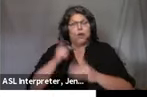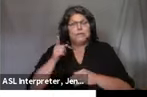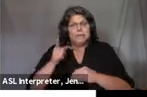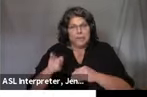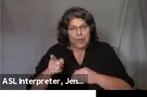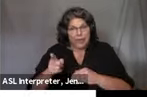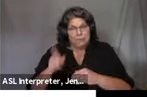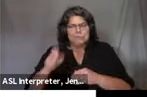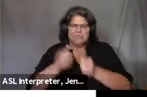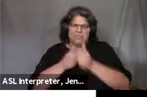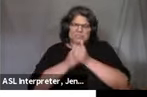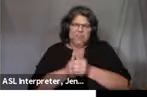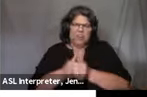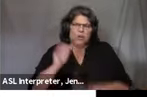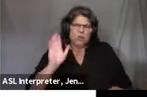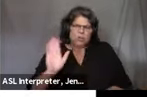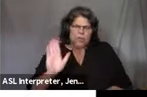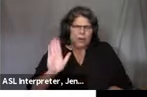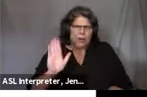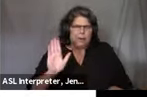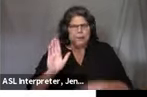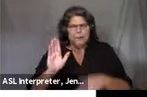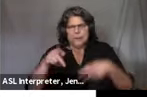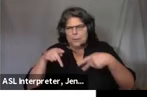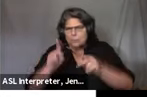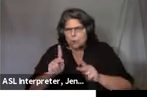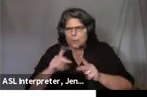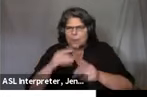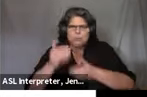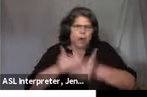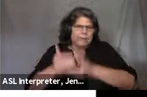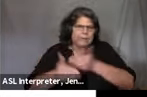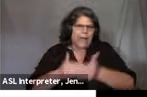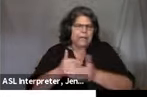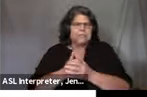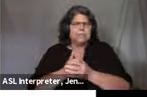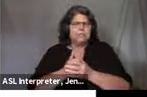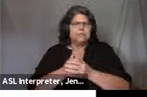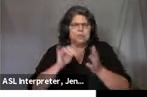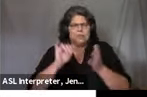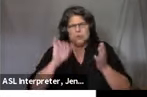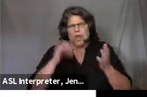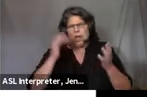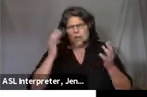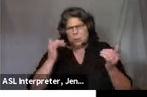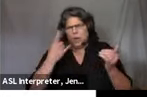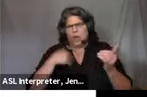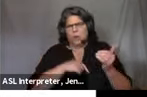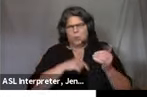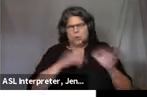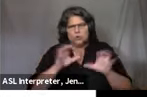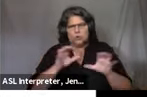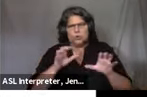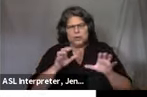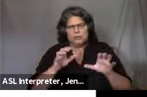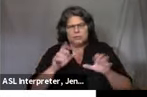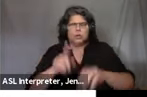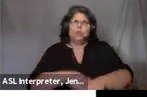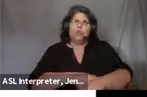adhere to their permitting process. And so that's why we are moving along with this environmental phase.